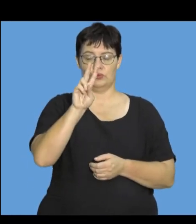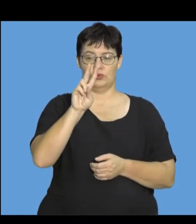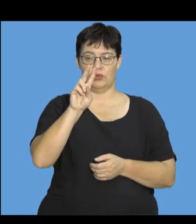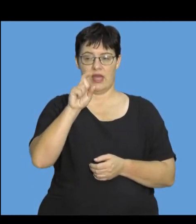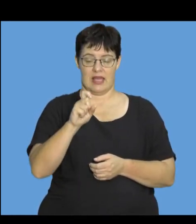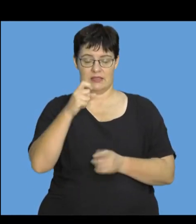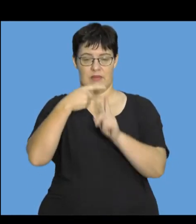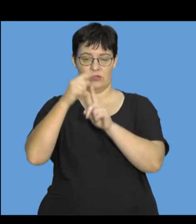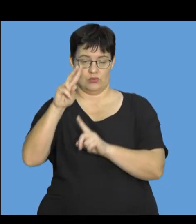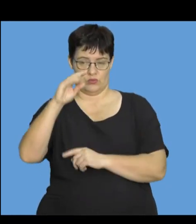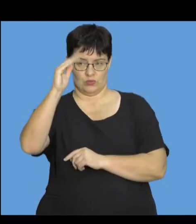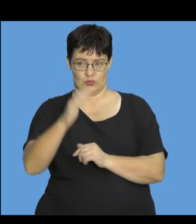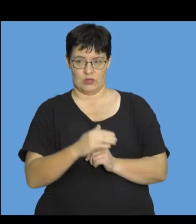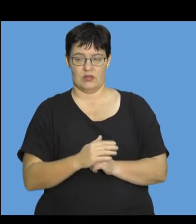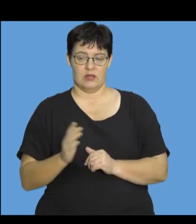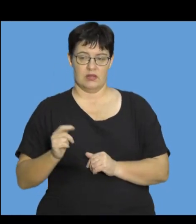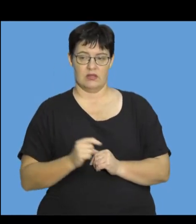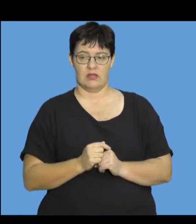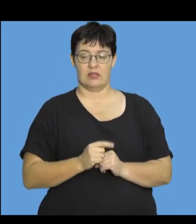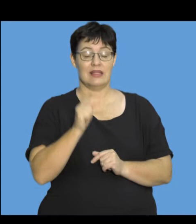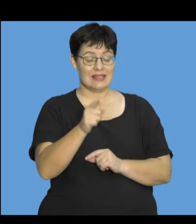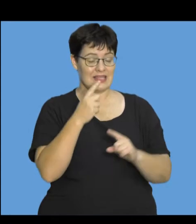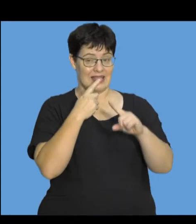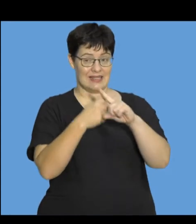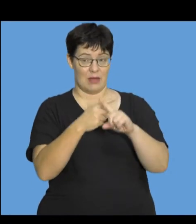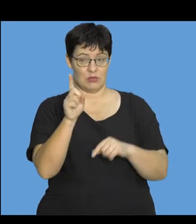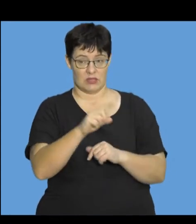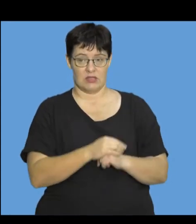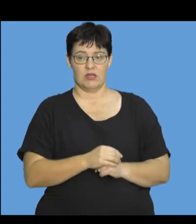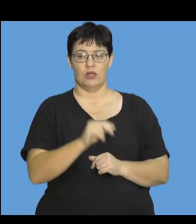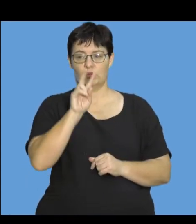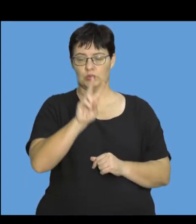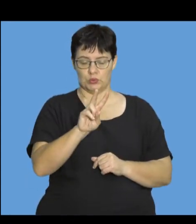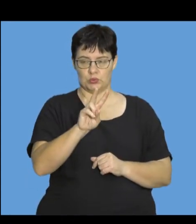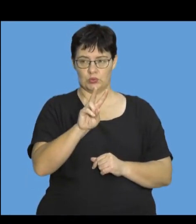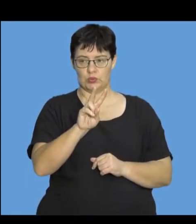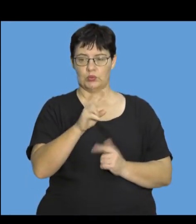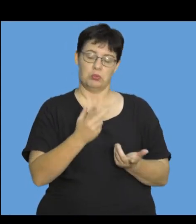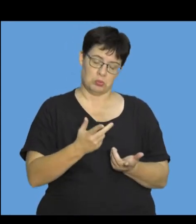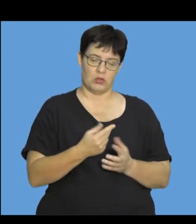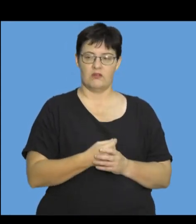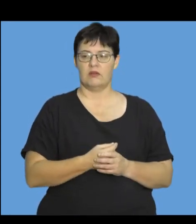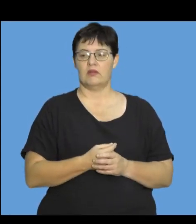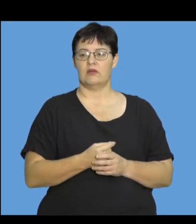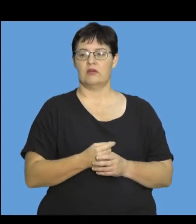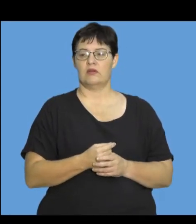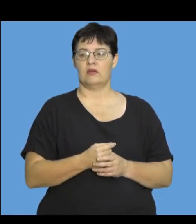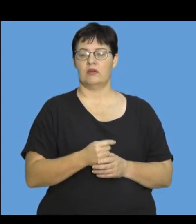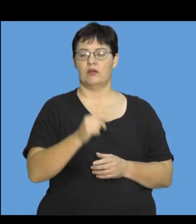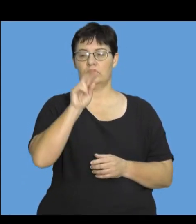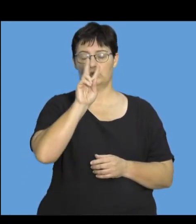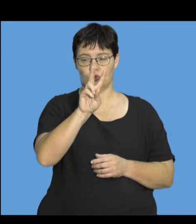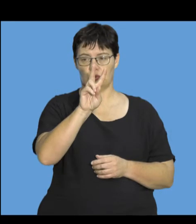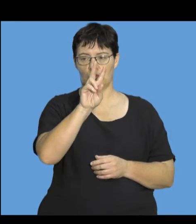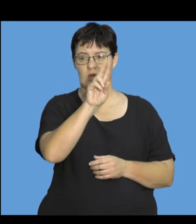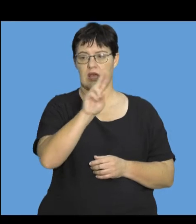2x plus 2, right? And then multiply this by 2. I only have 2 of them, so it will be 2 to